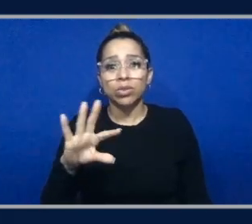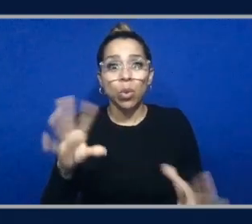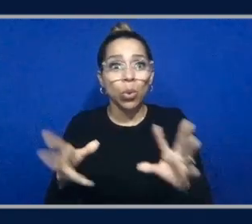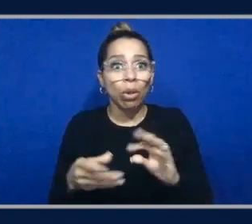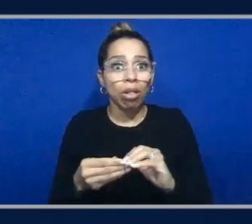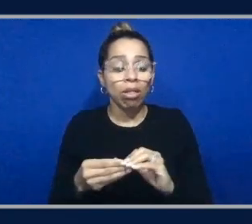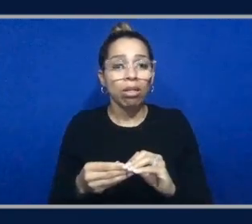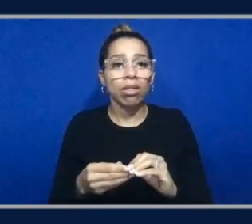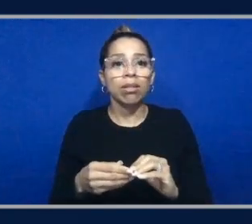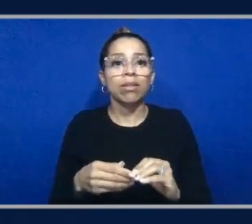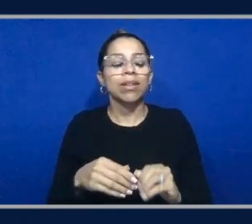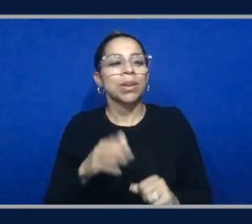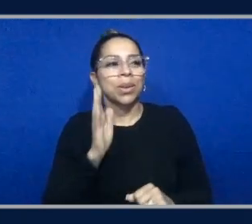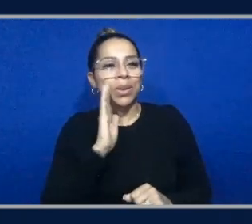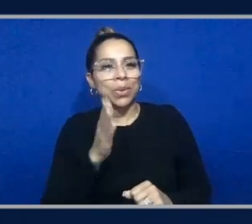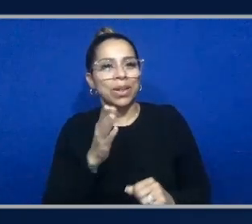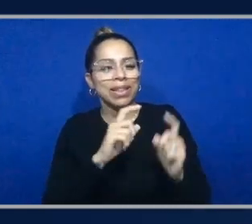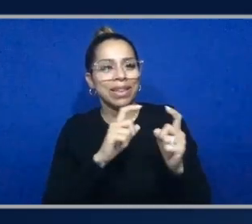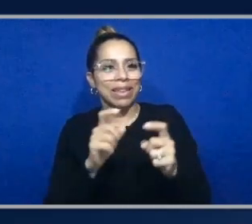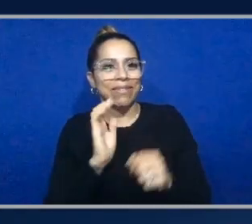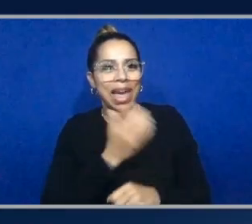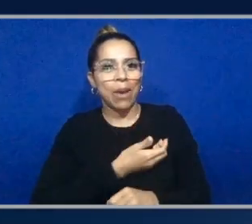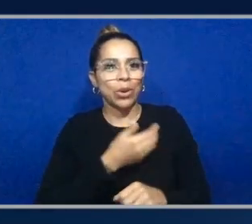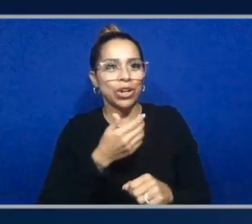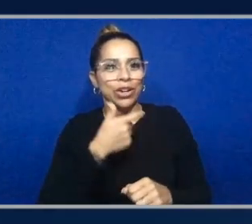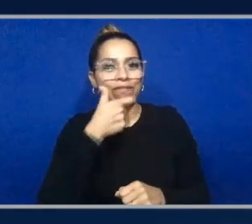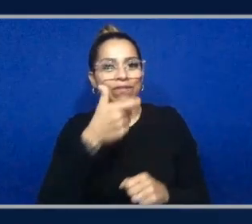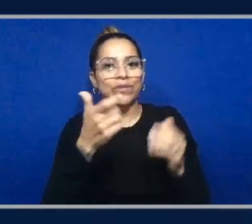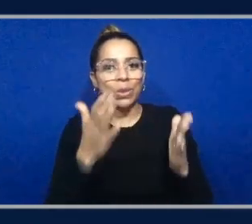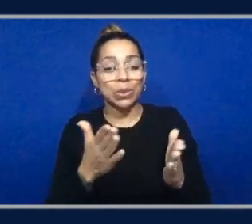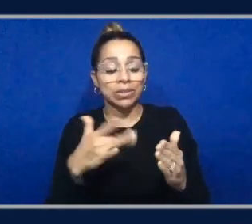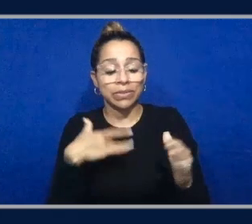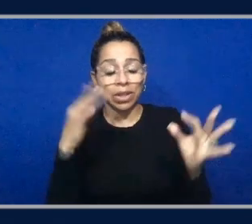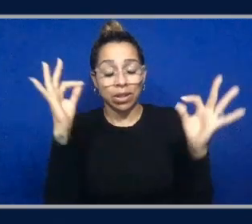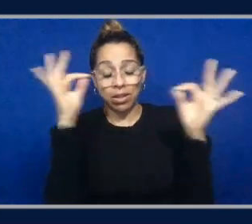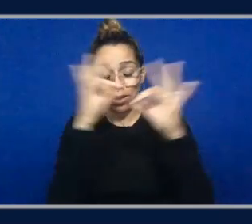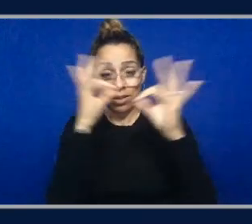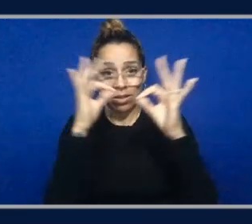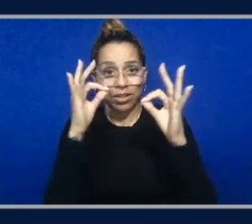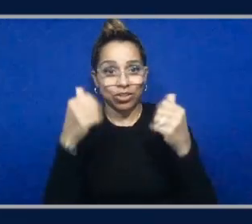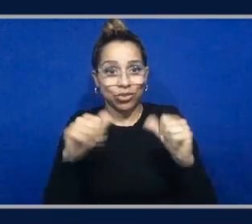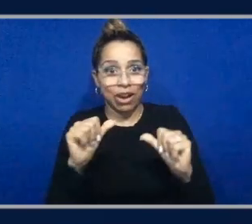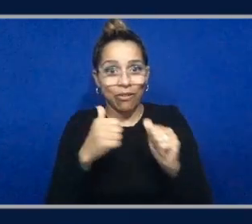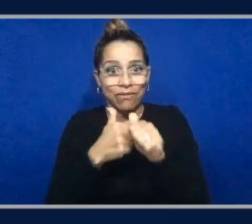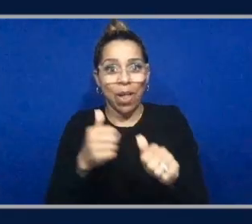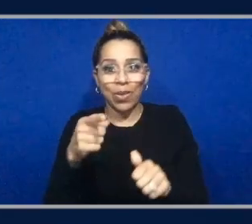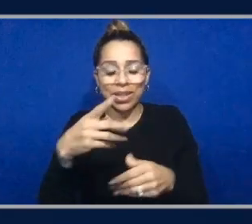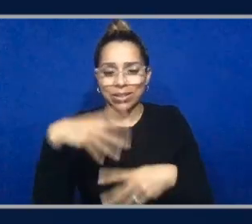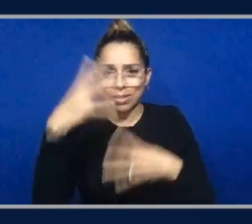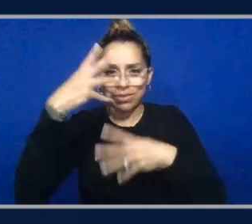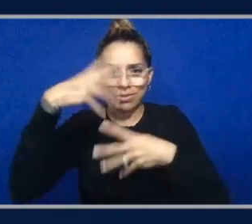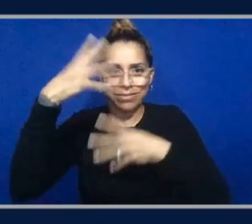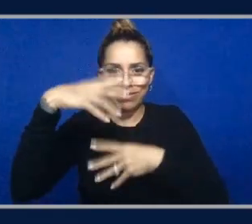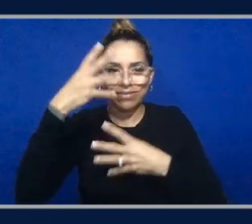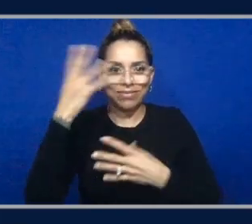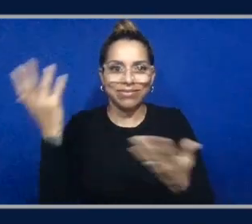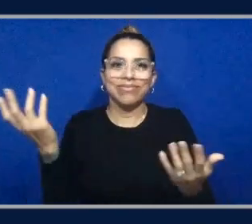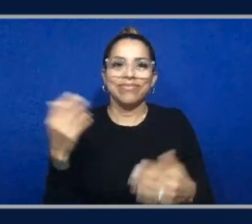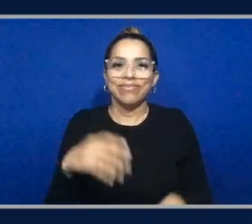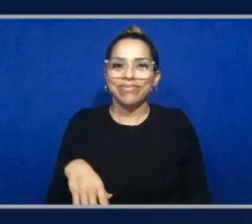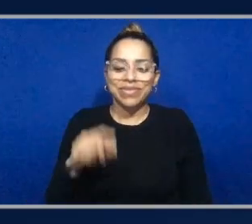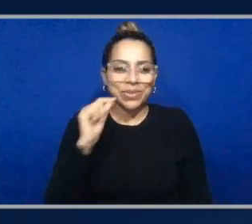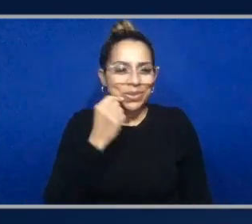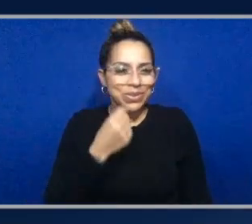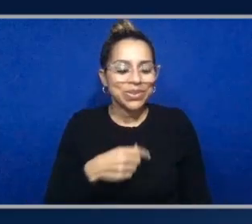viewers backwards eyes. Exactly. Try to follow the scrolling. That is really cool. I love that this is taking